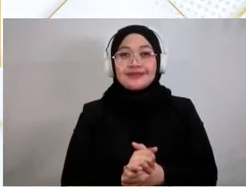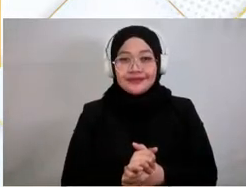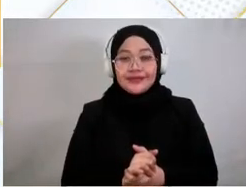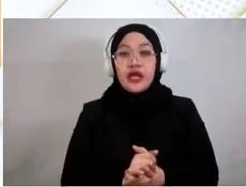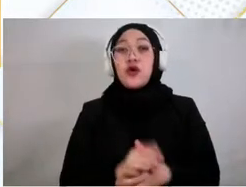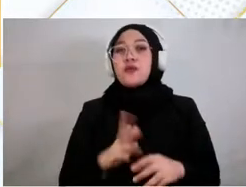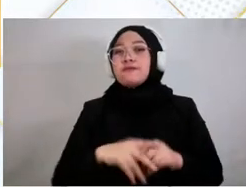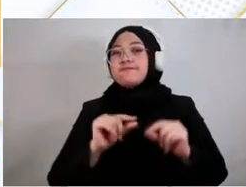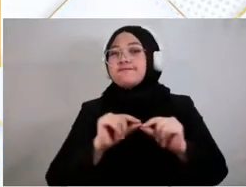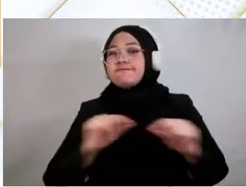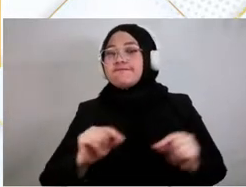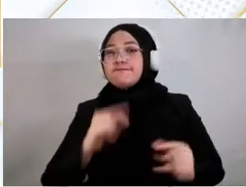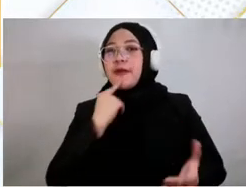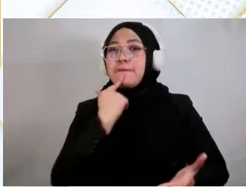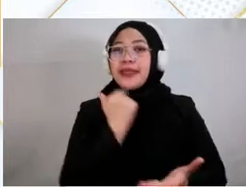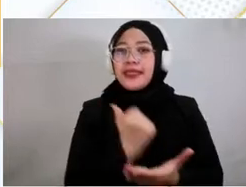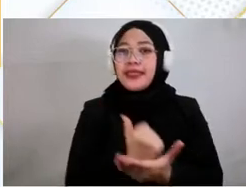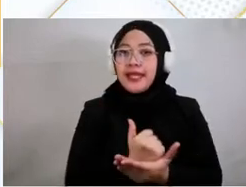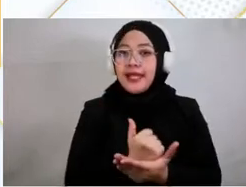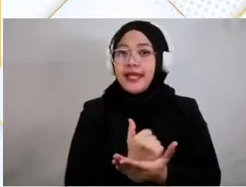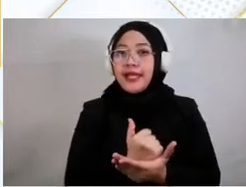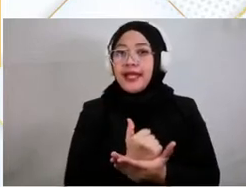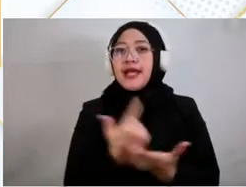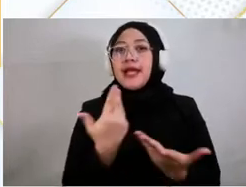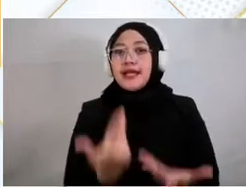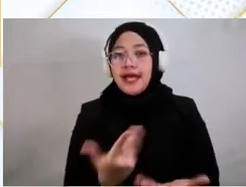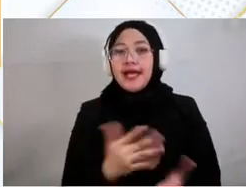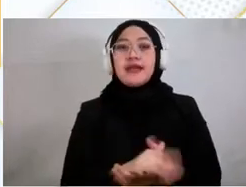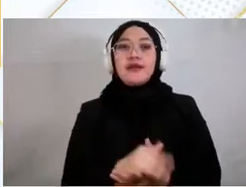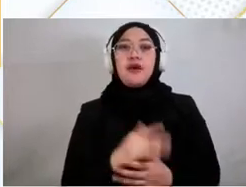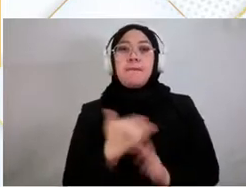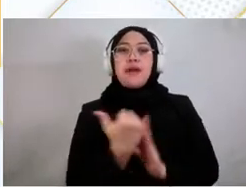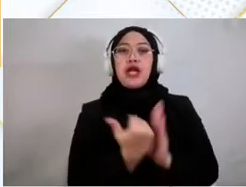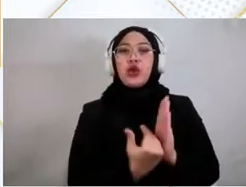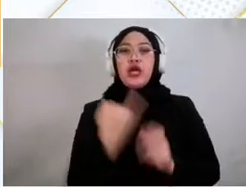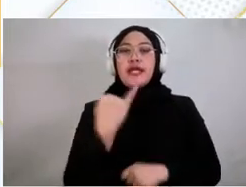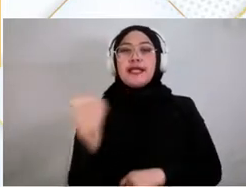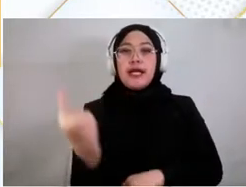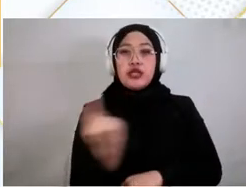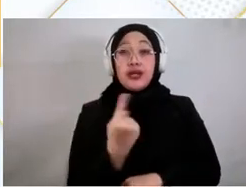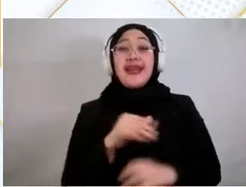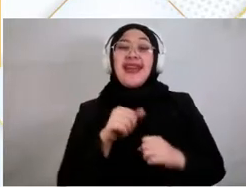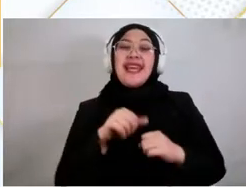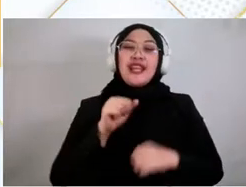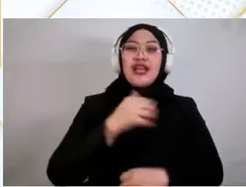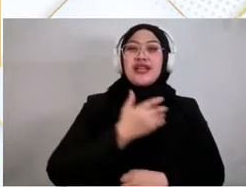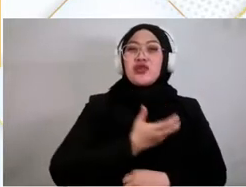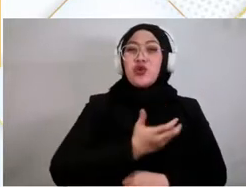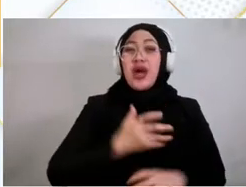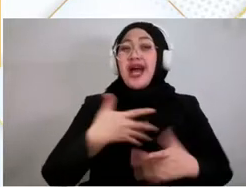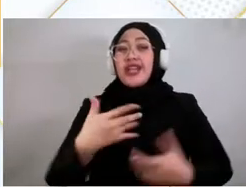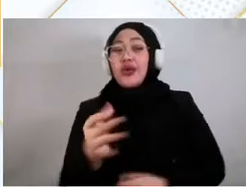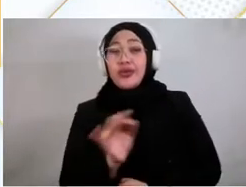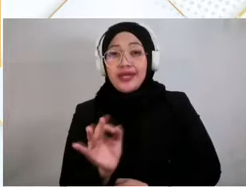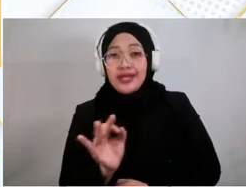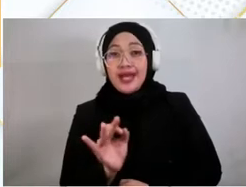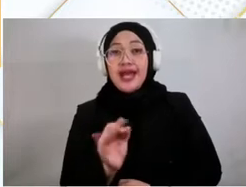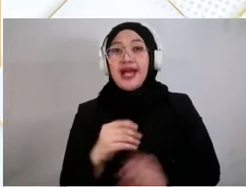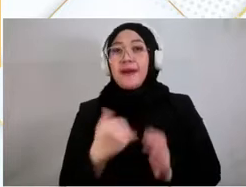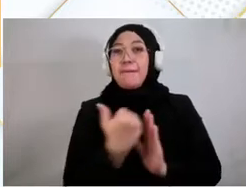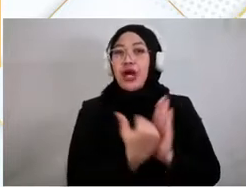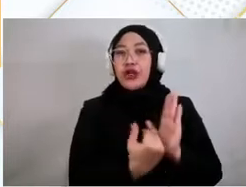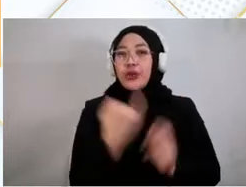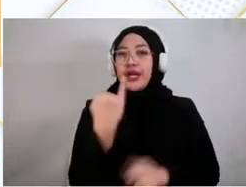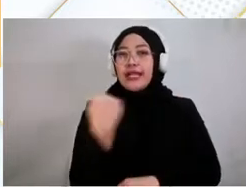underline about the importance of the role of the global players. Whether we like it or not, the role of global players,